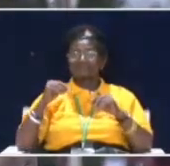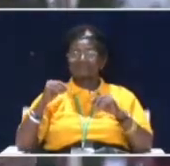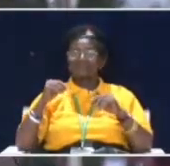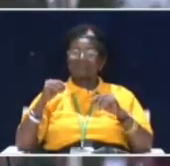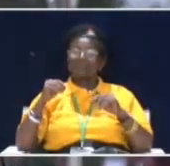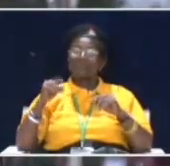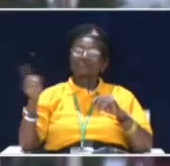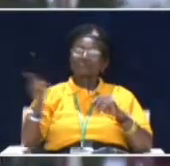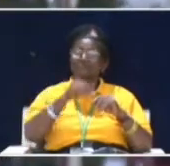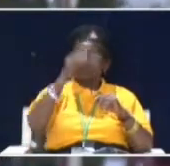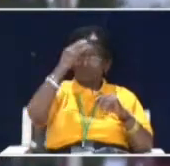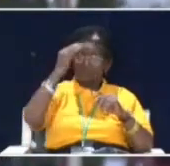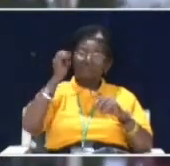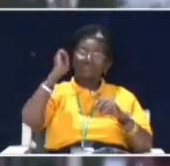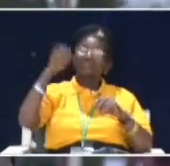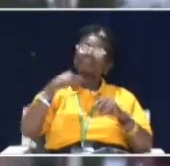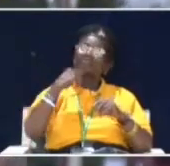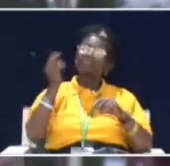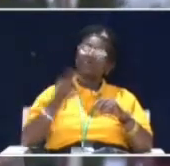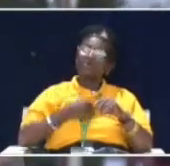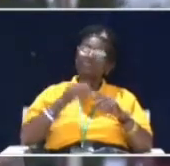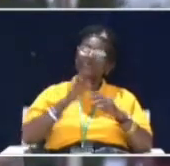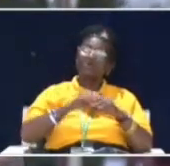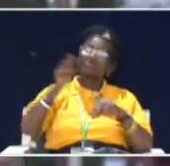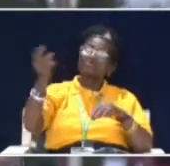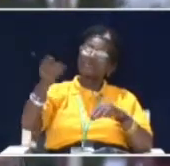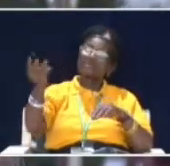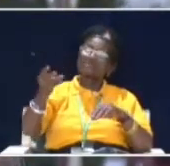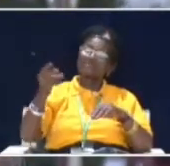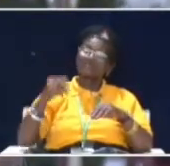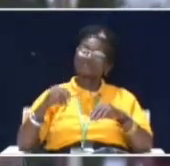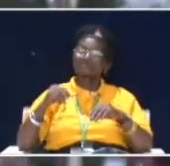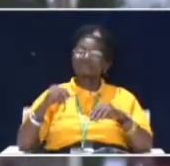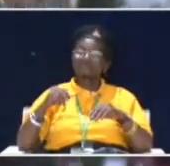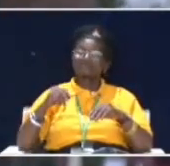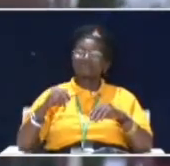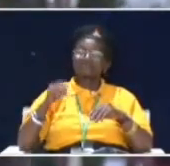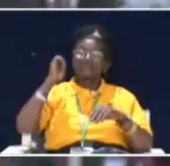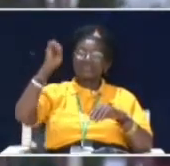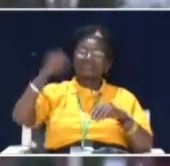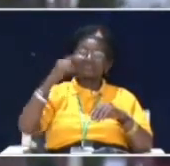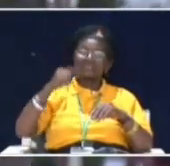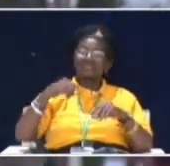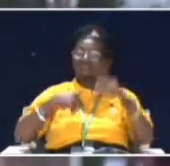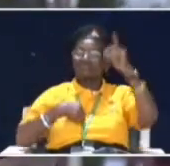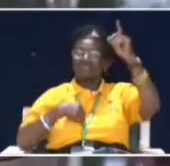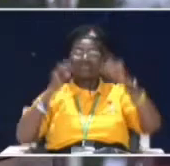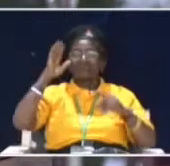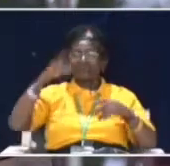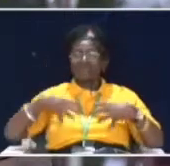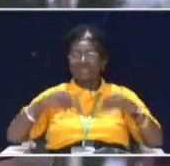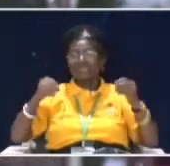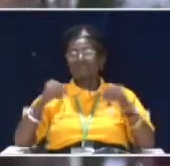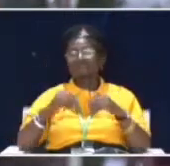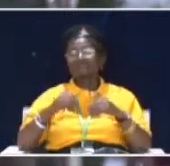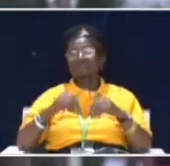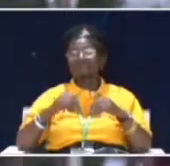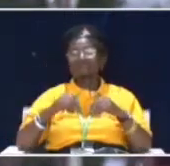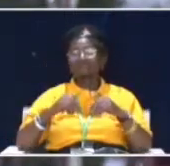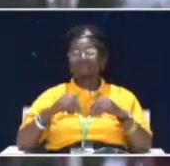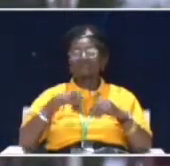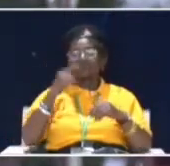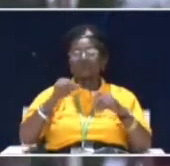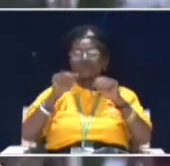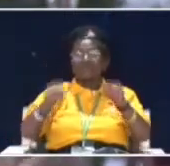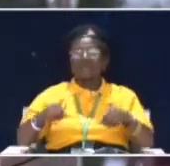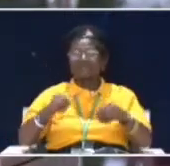You know, he told us on Wednesday. Ó sọ fún wa ní ọjọ́ Wednesday. He said that we heal. Ó ní òun ó wòsàn. Who can